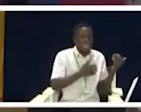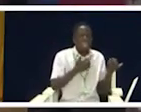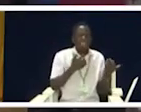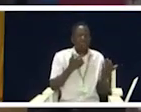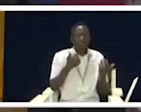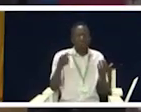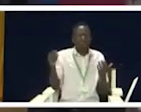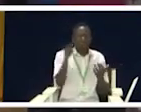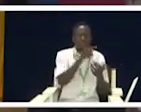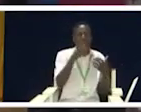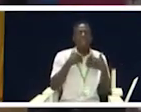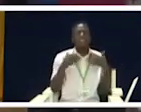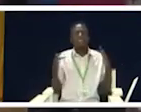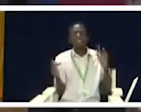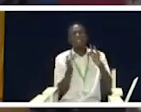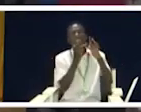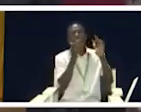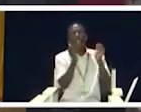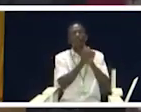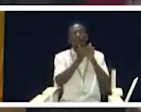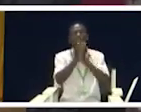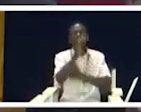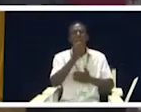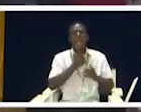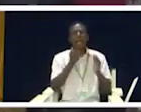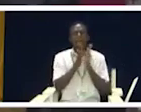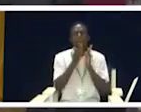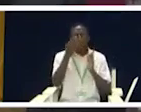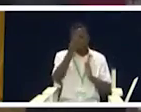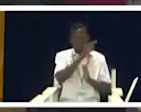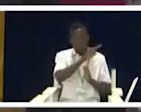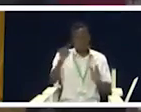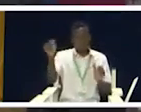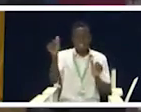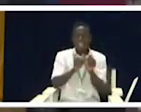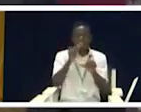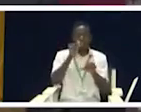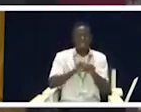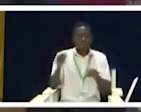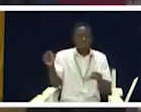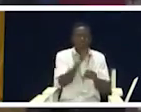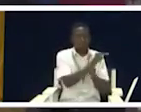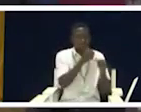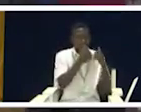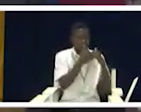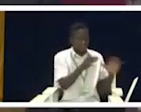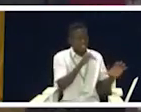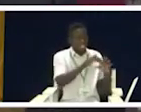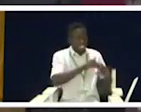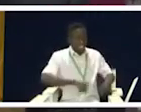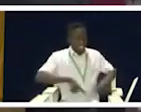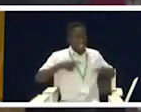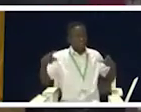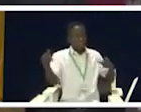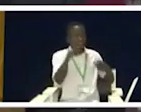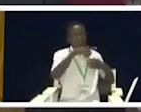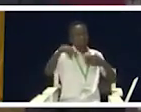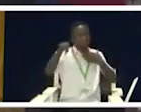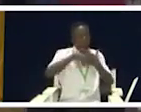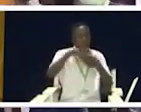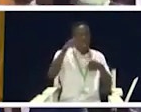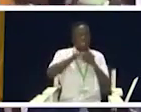an encounter with God. I pray every time that you have lost in your life, you will recover in the name of